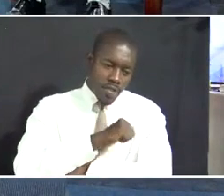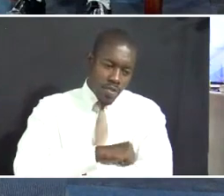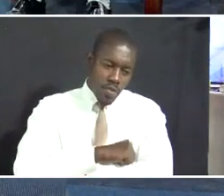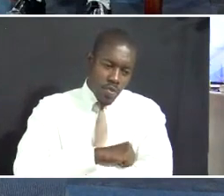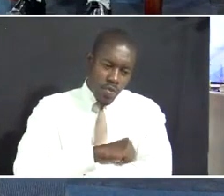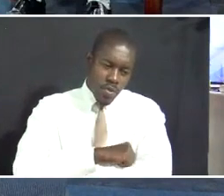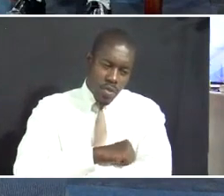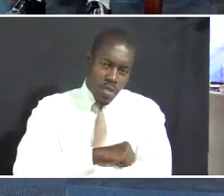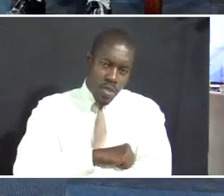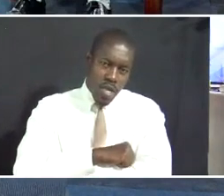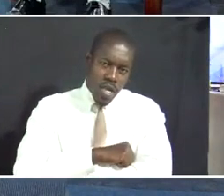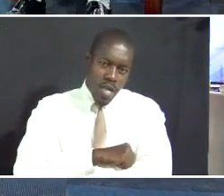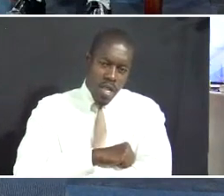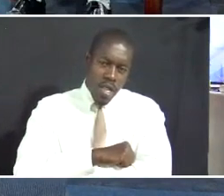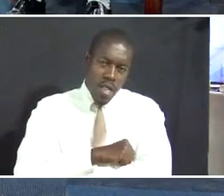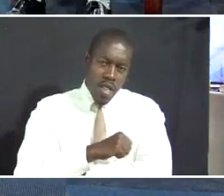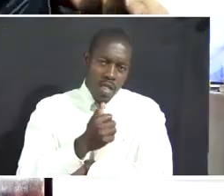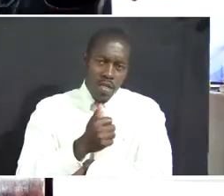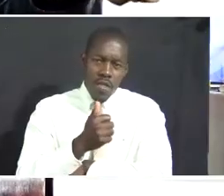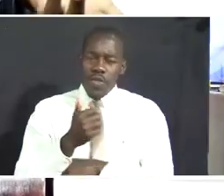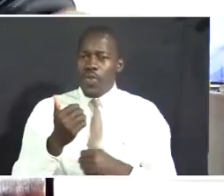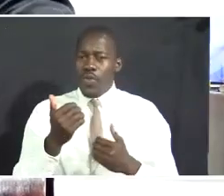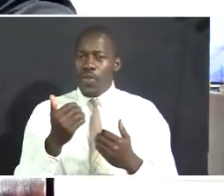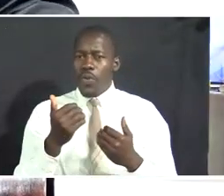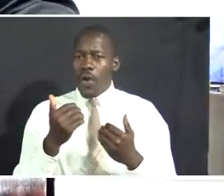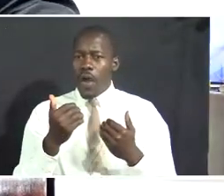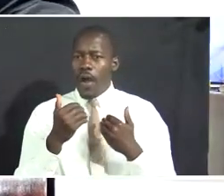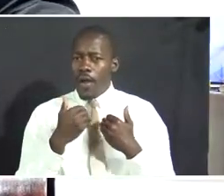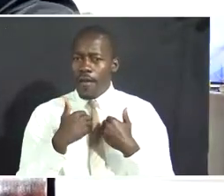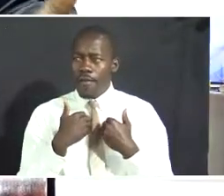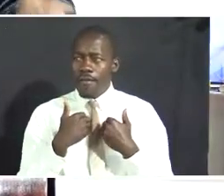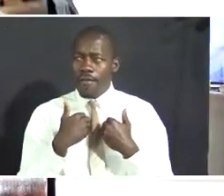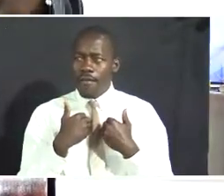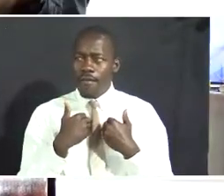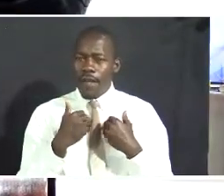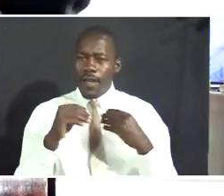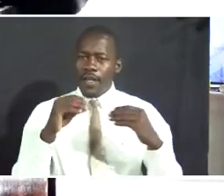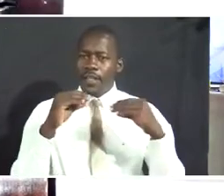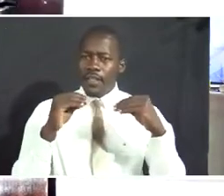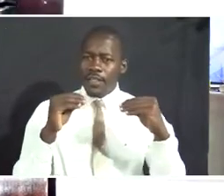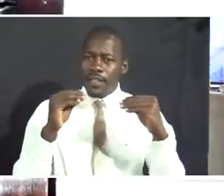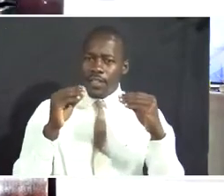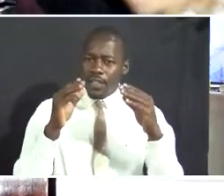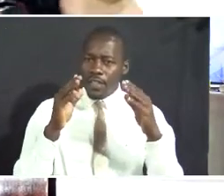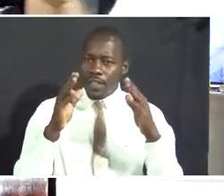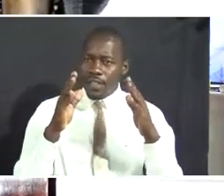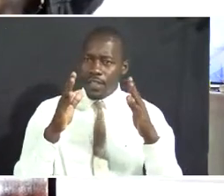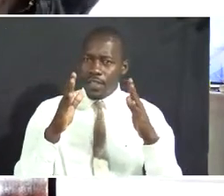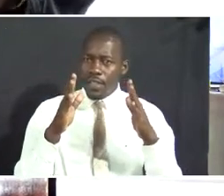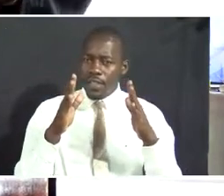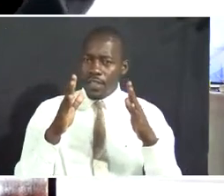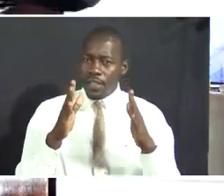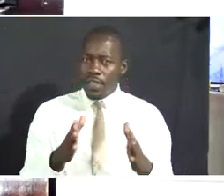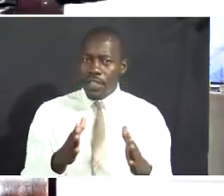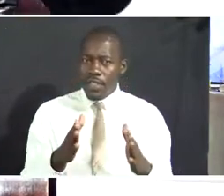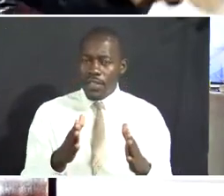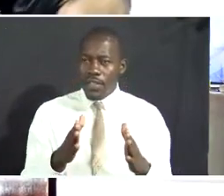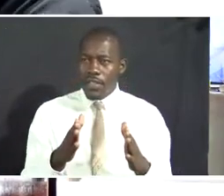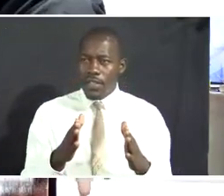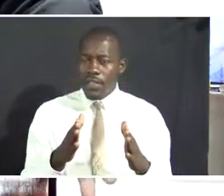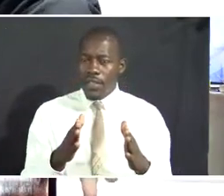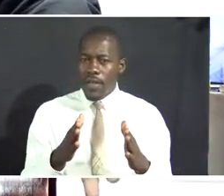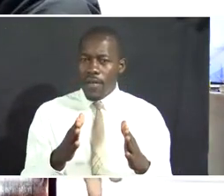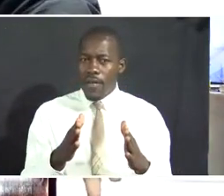have challenges also with teachers in Adventist schools who may direct a student to